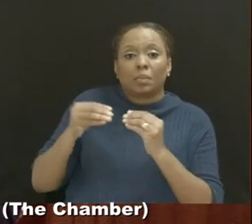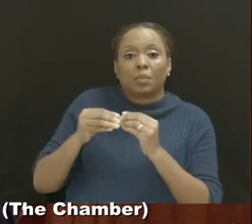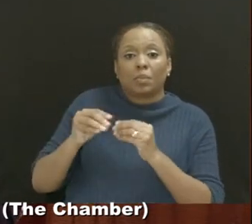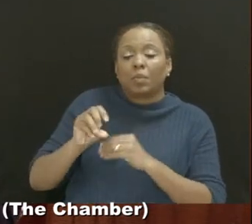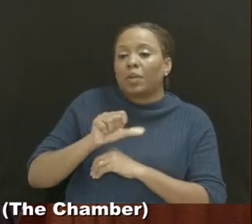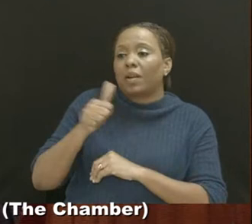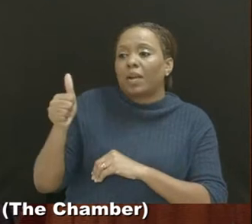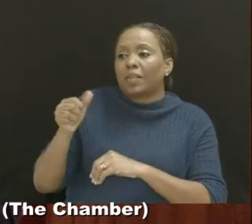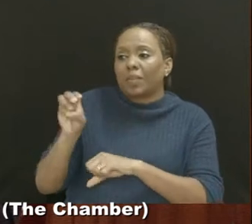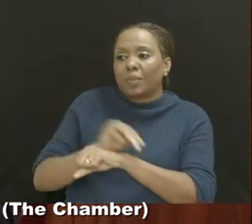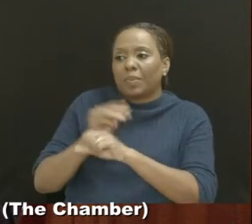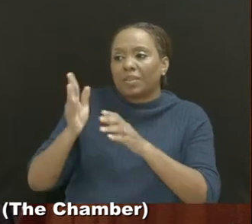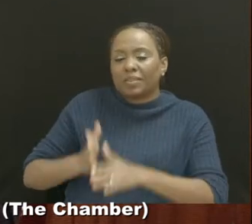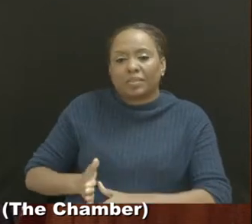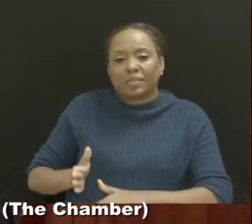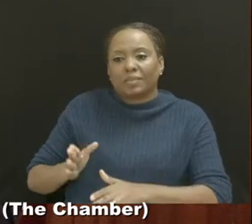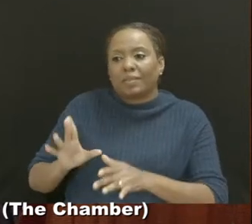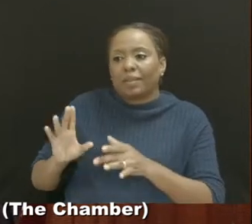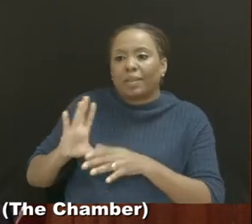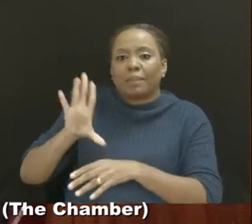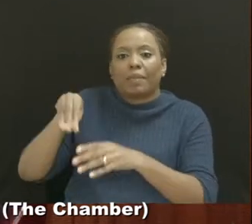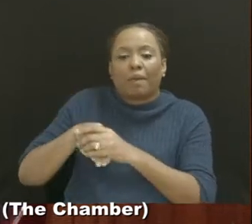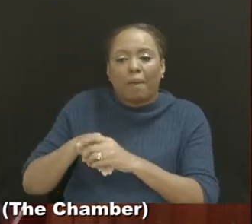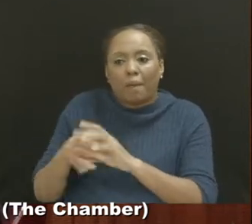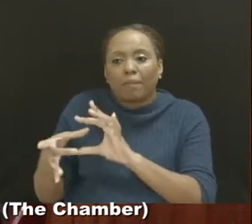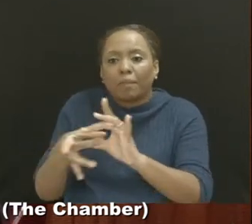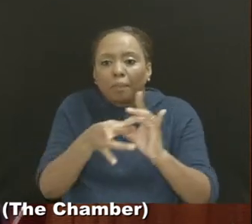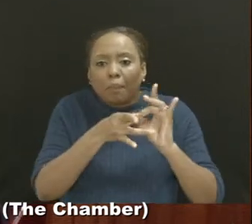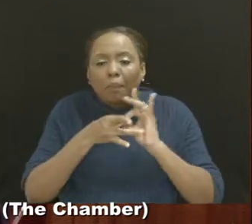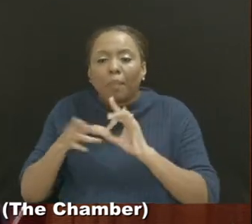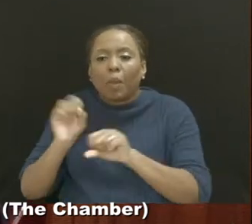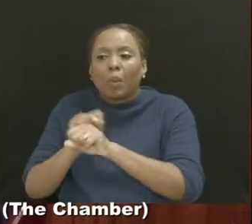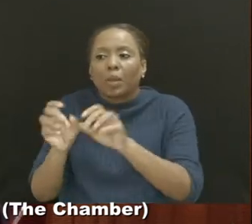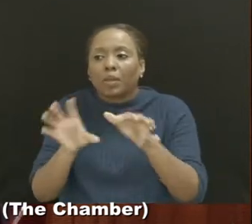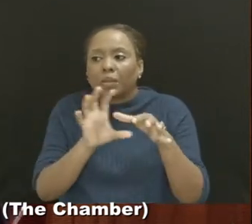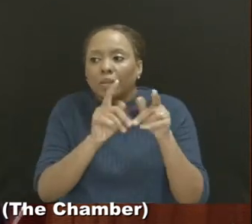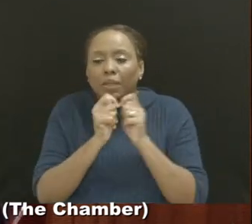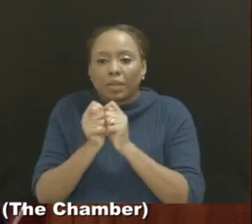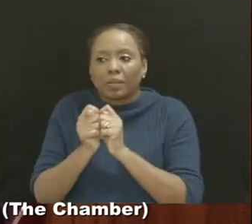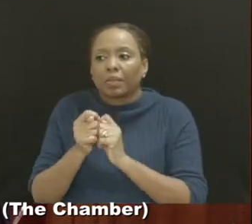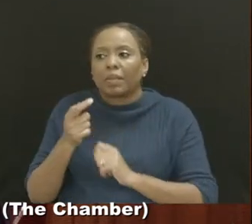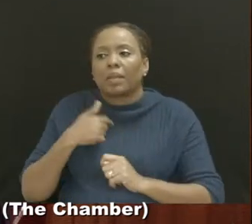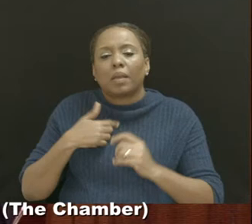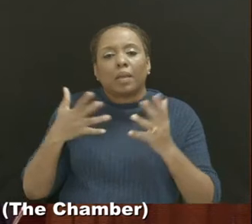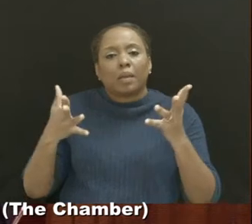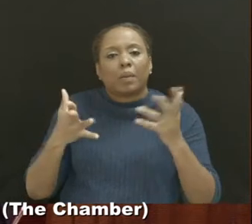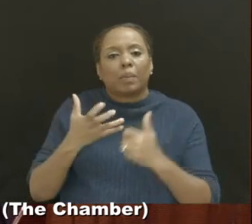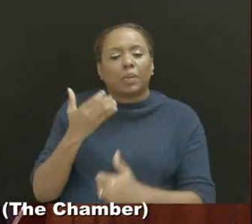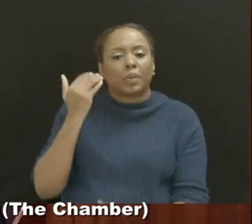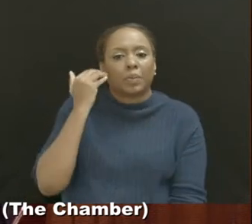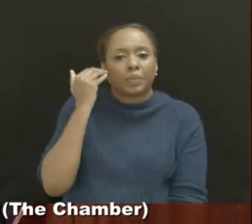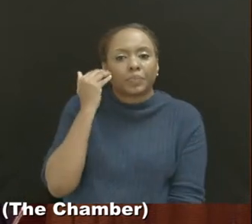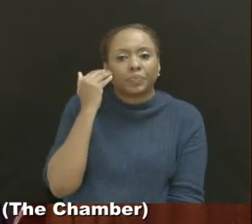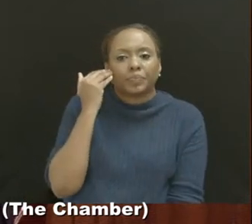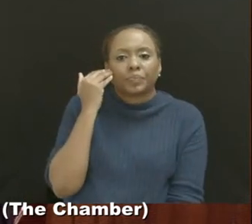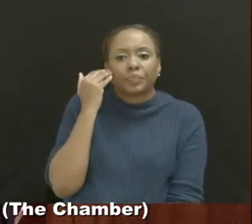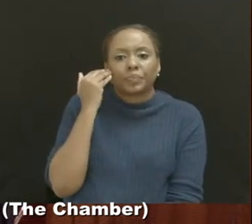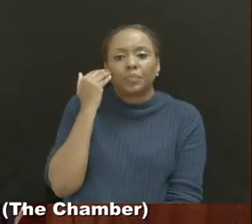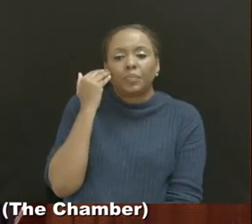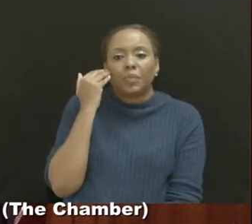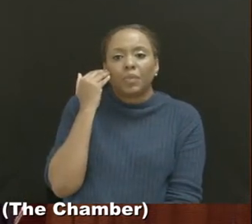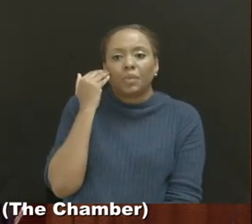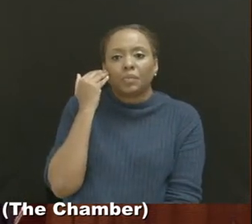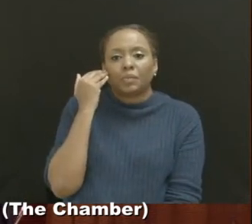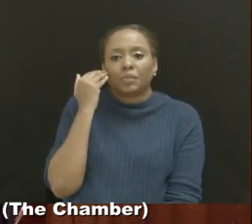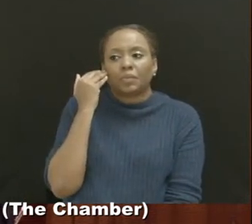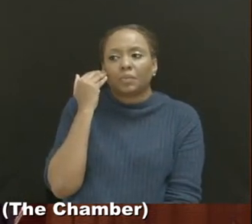that the term, Honorable Member? Yes. And I'm wondering if I may engage your thoughts in liaising